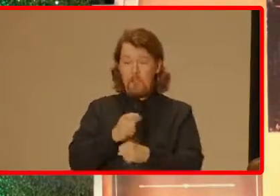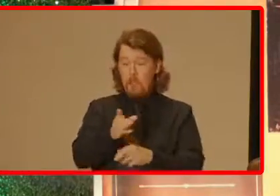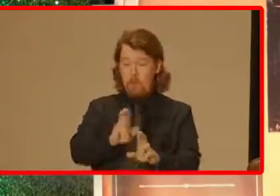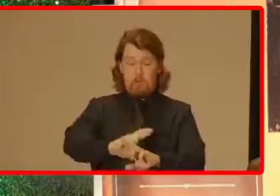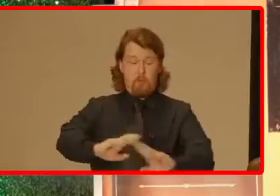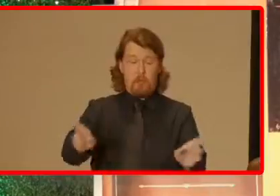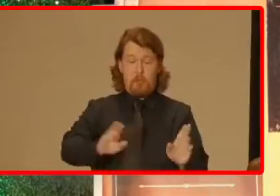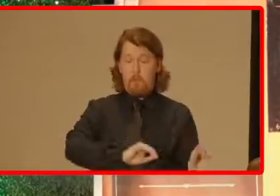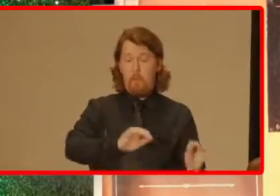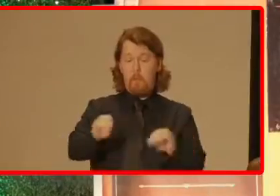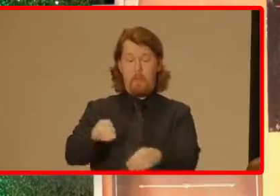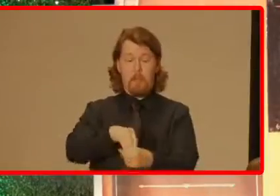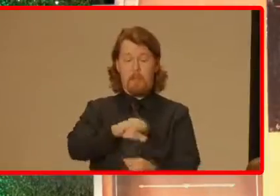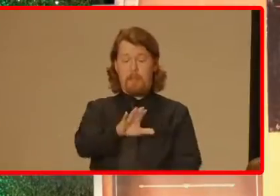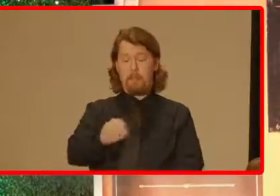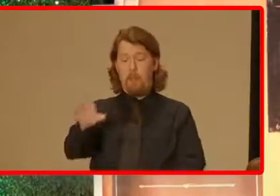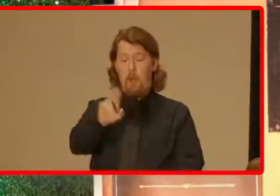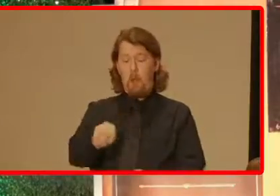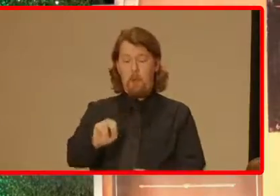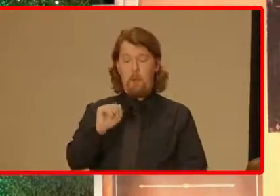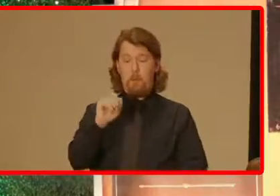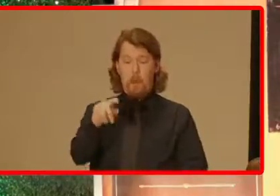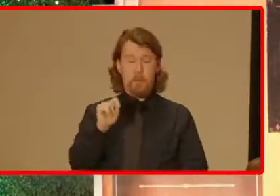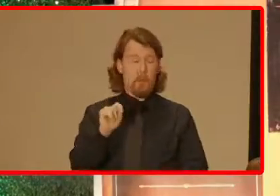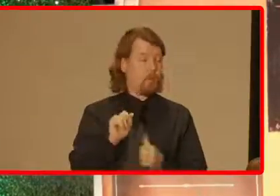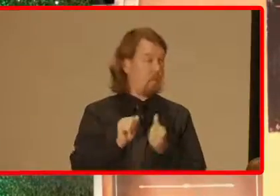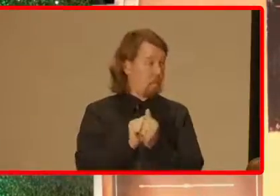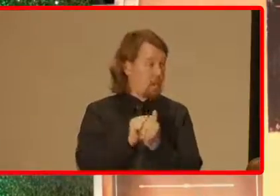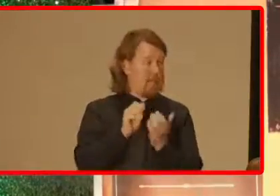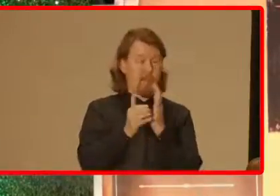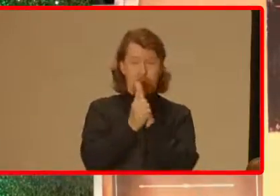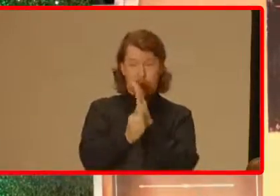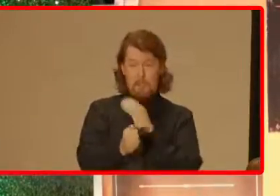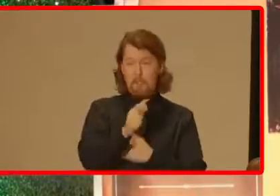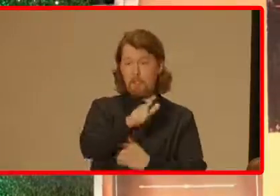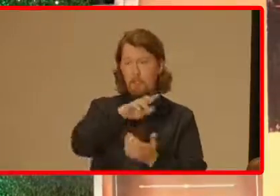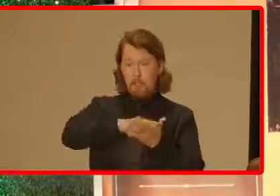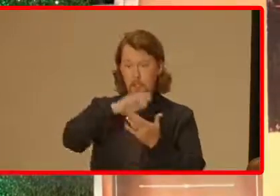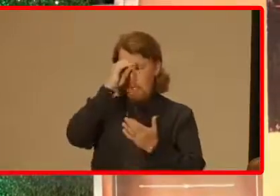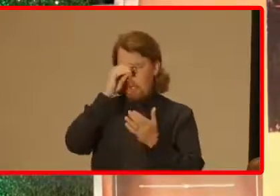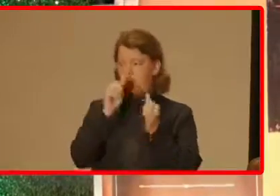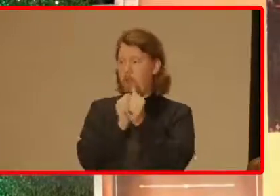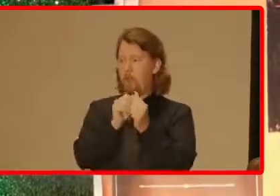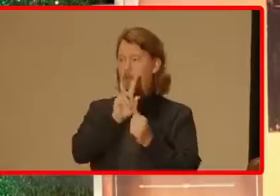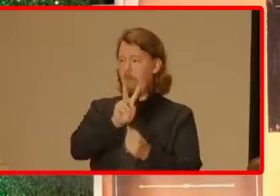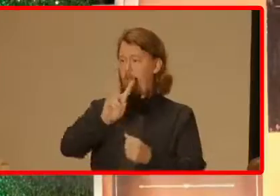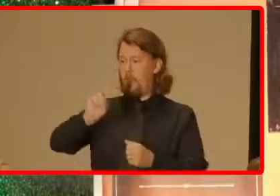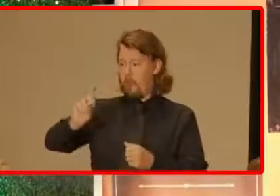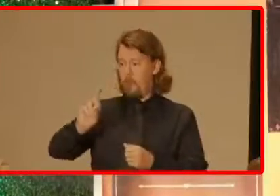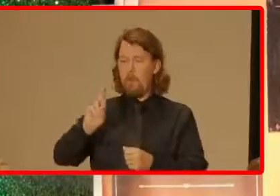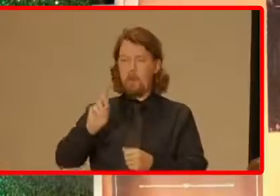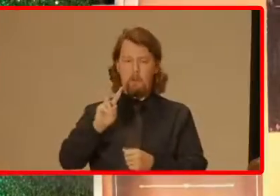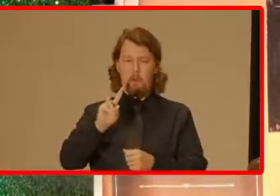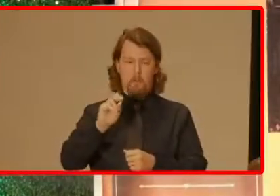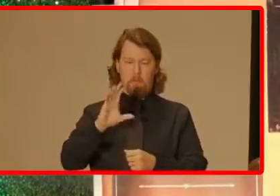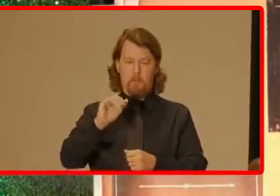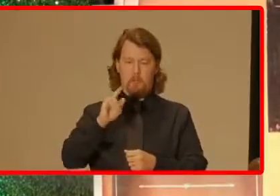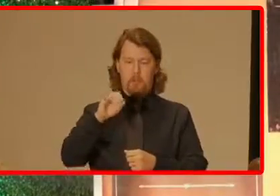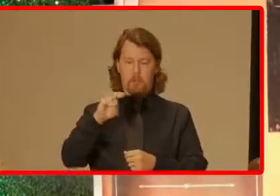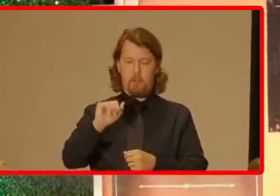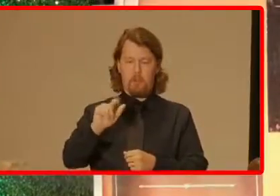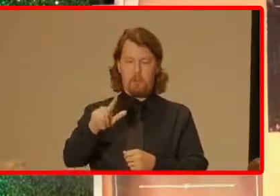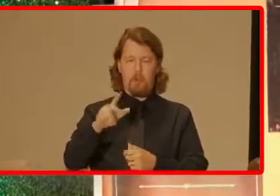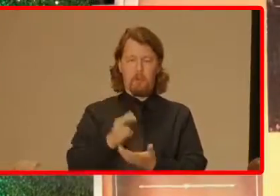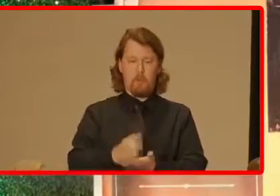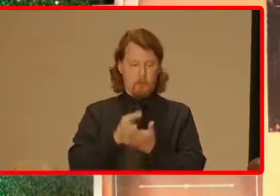his own apartment. And with the skills he acquired in vocational rehabilitation and supported employment, he was offered a job